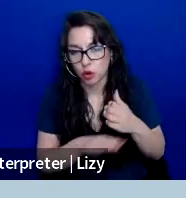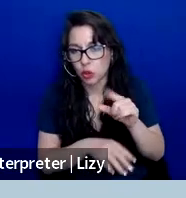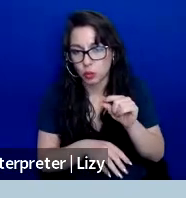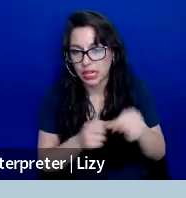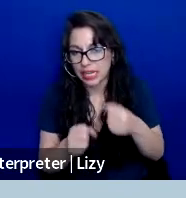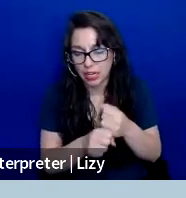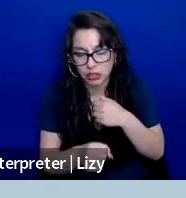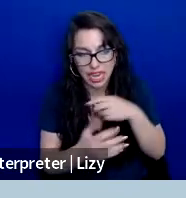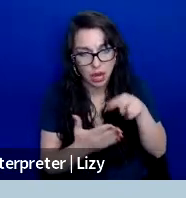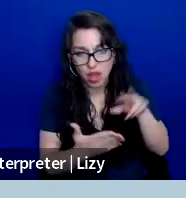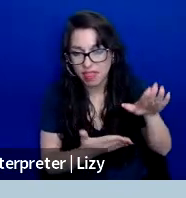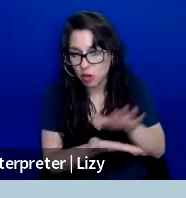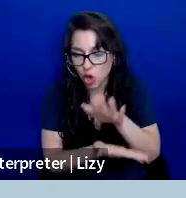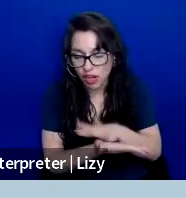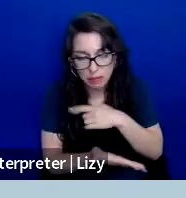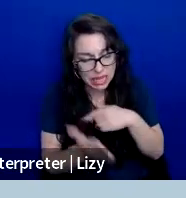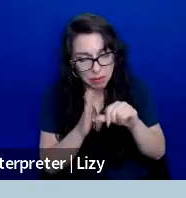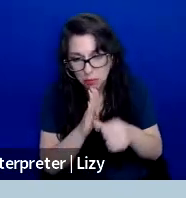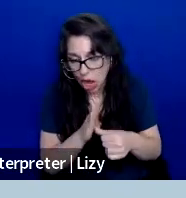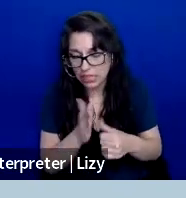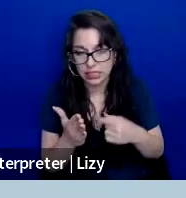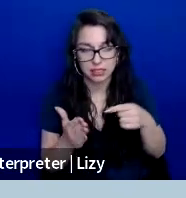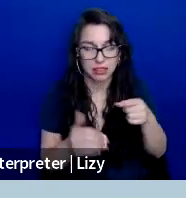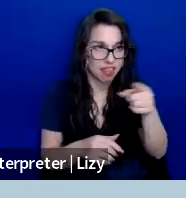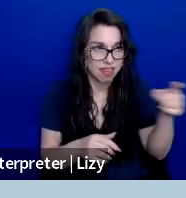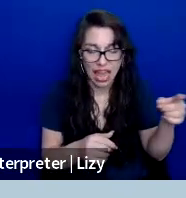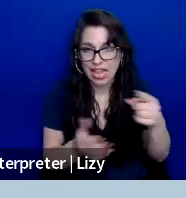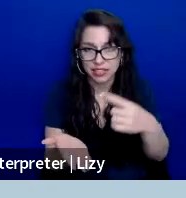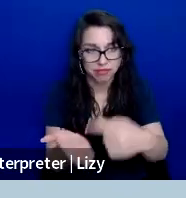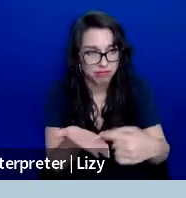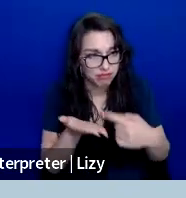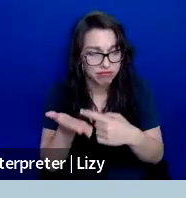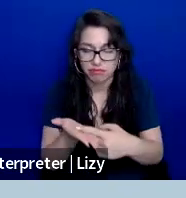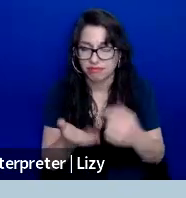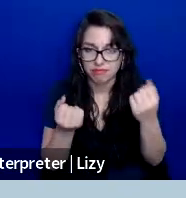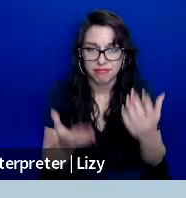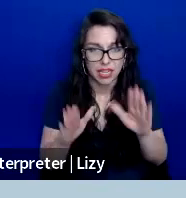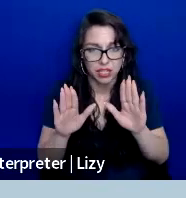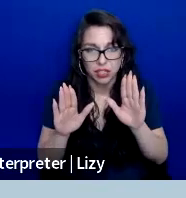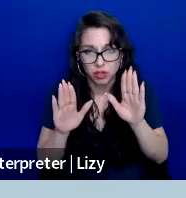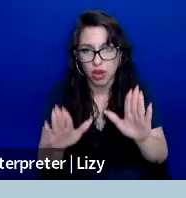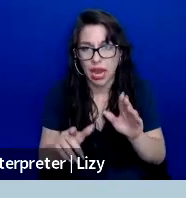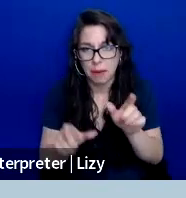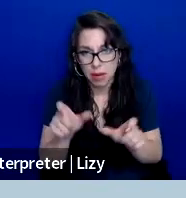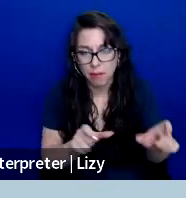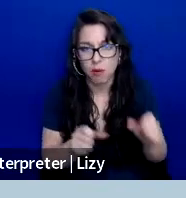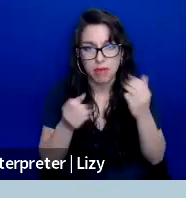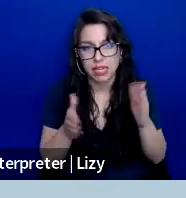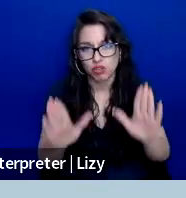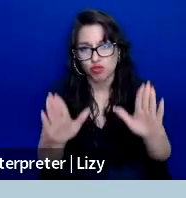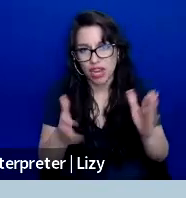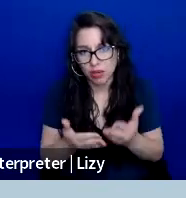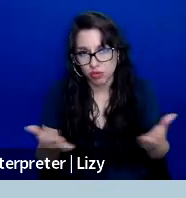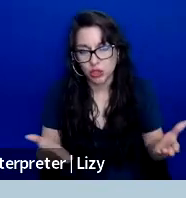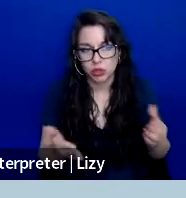up with. They were talking to some really great people and resources to put this together, but I think it addresses